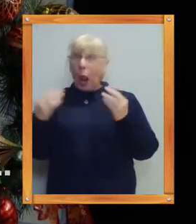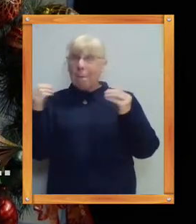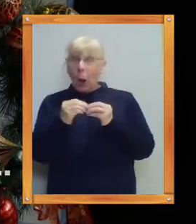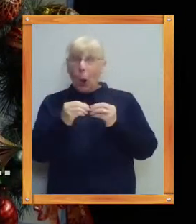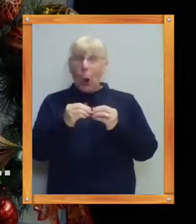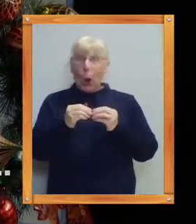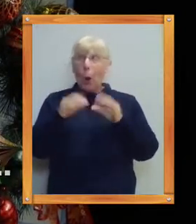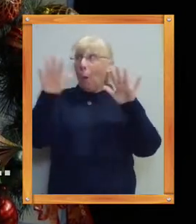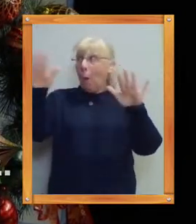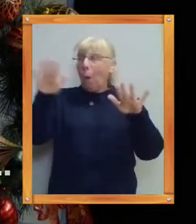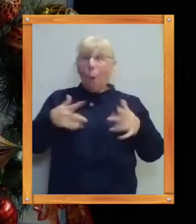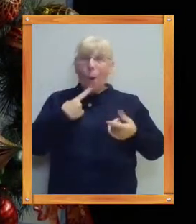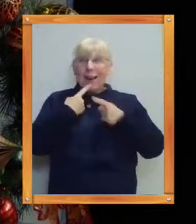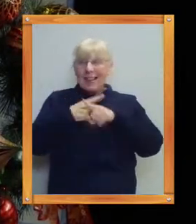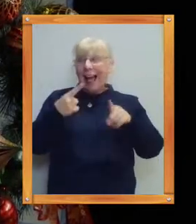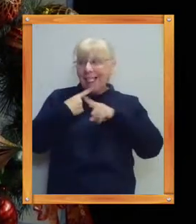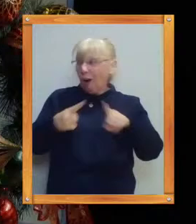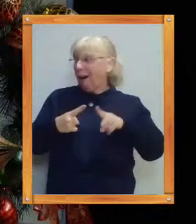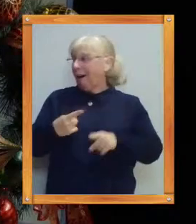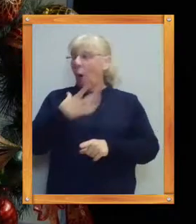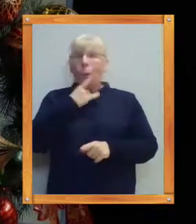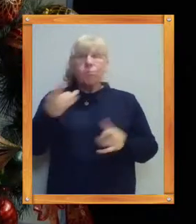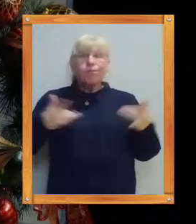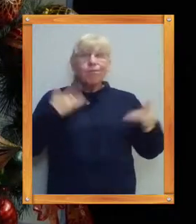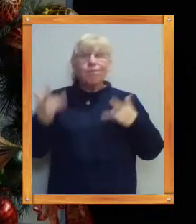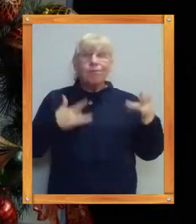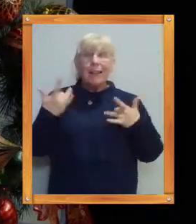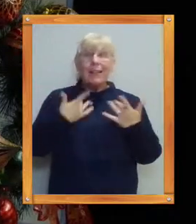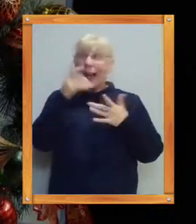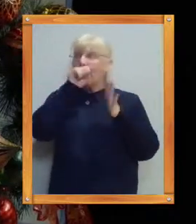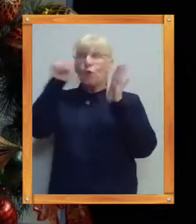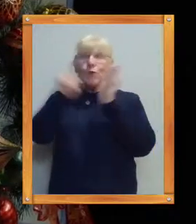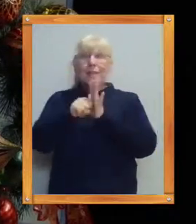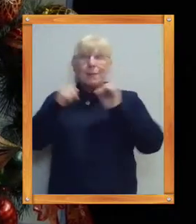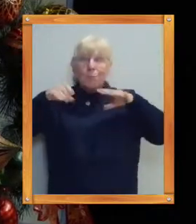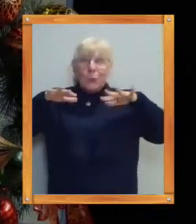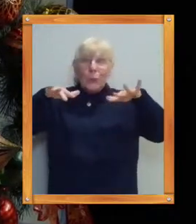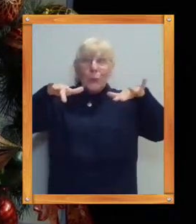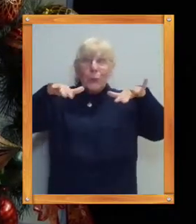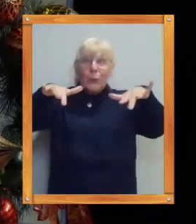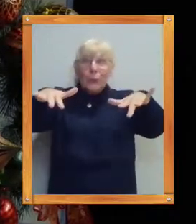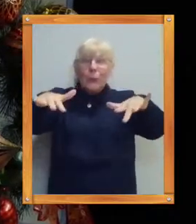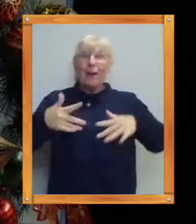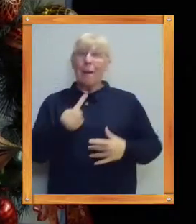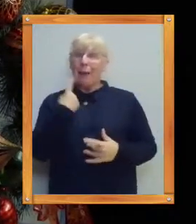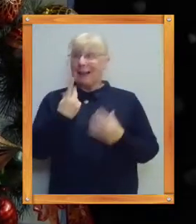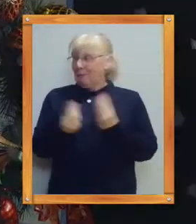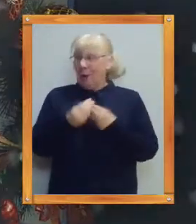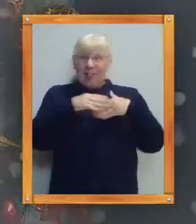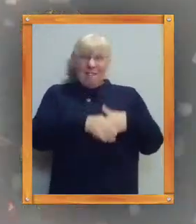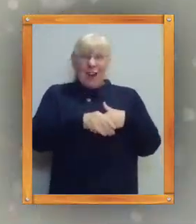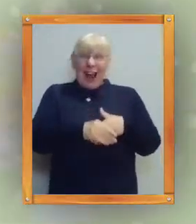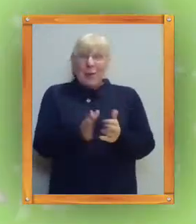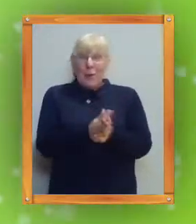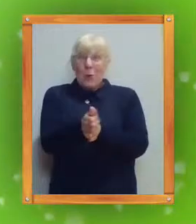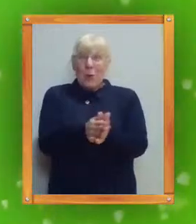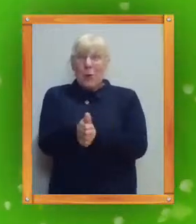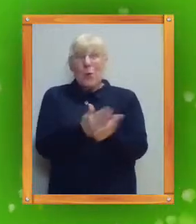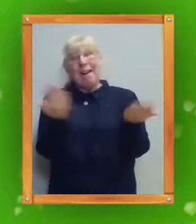Christmas light switch on tonight. Me and my friends can't wait, so come along and join the fun.